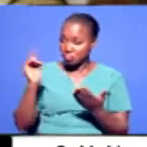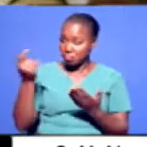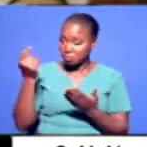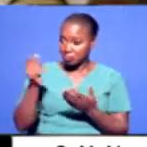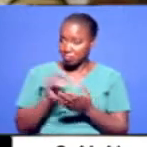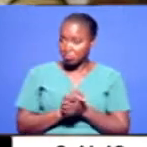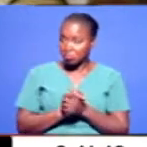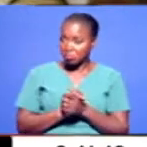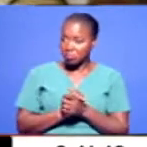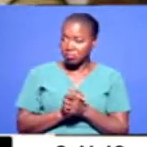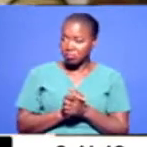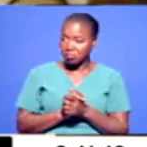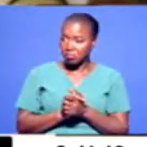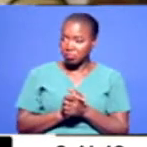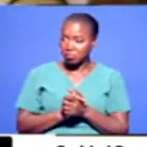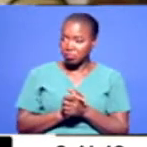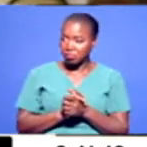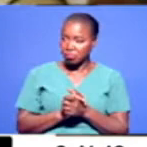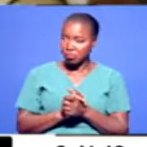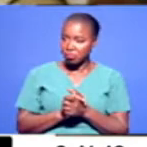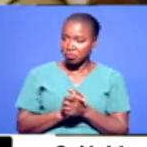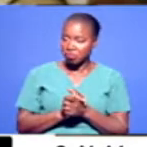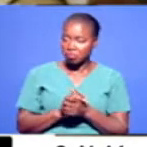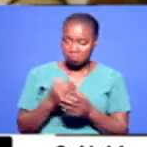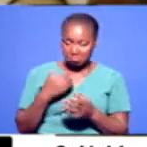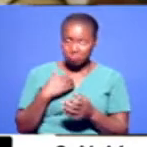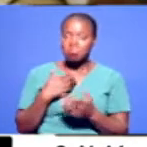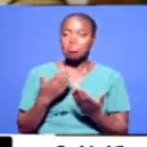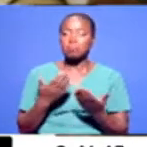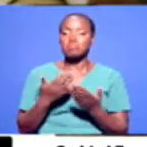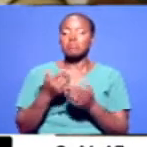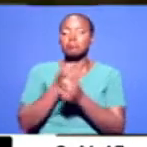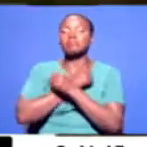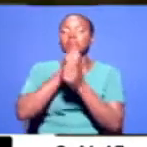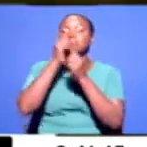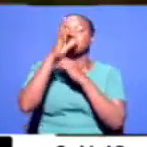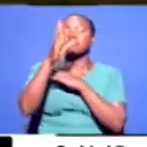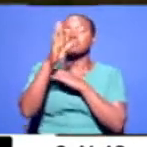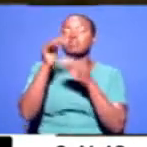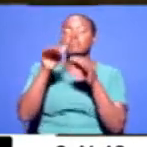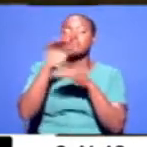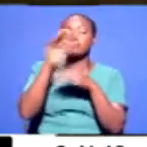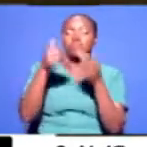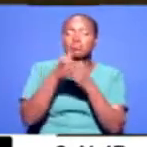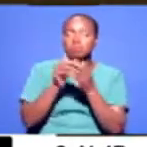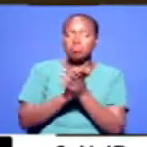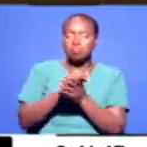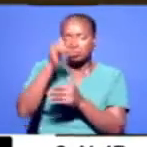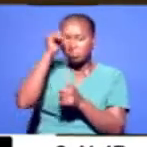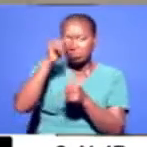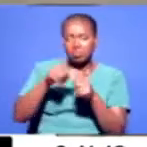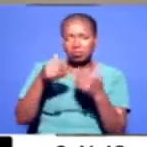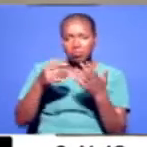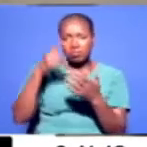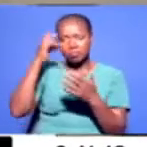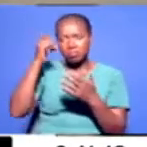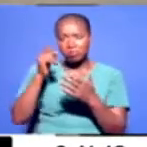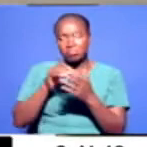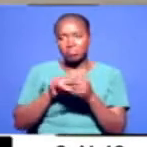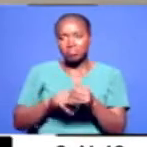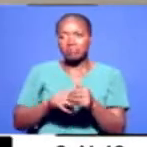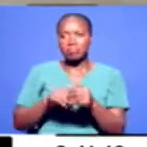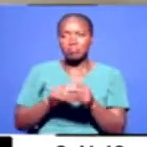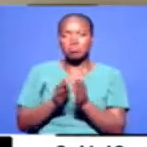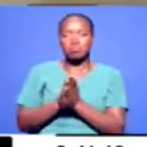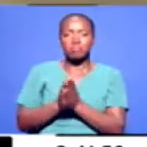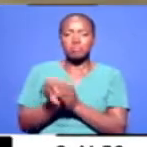And that's who I am. And I love God, yes, above all. He recalls how his dream to pursue art was shut